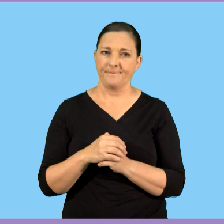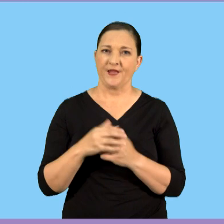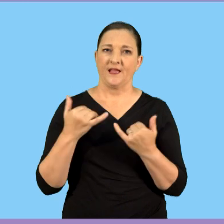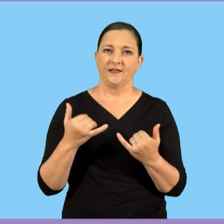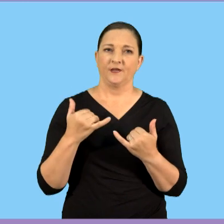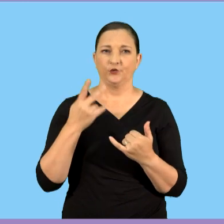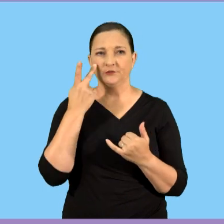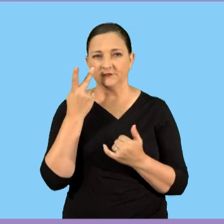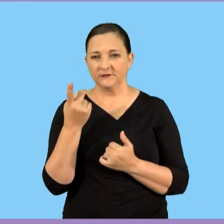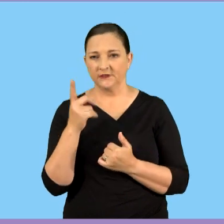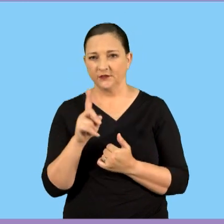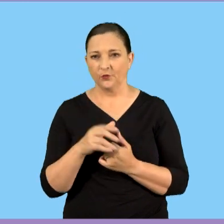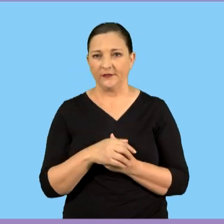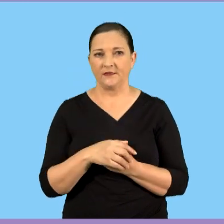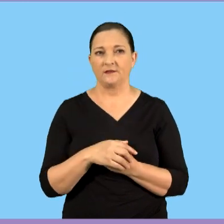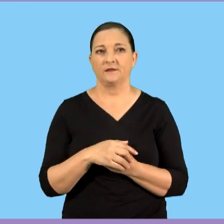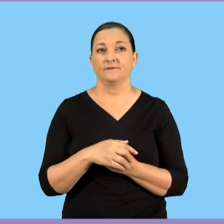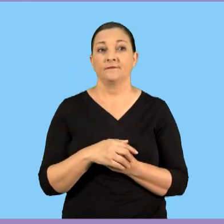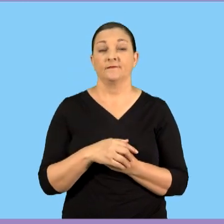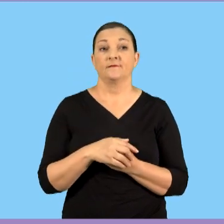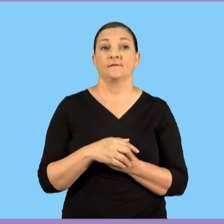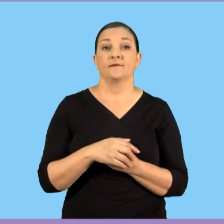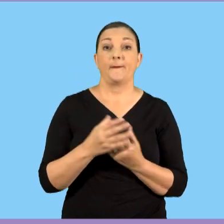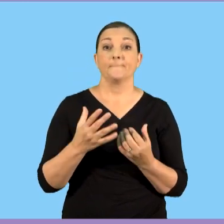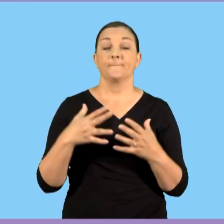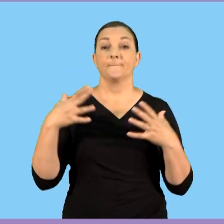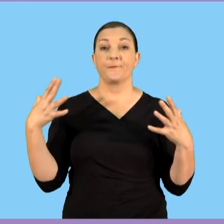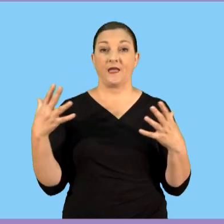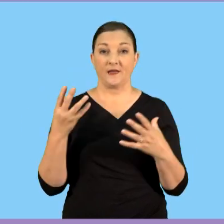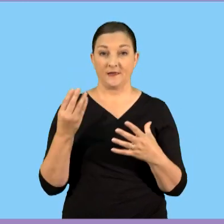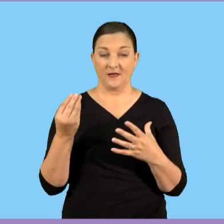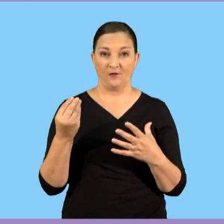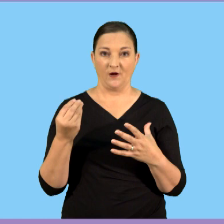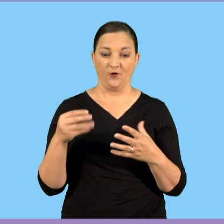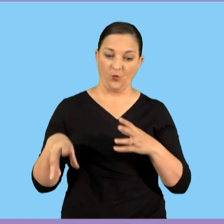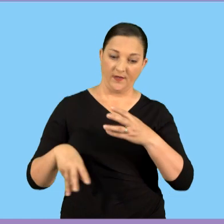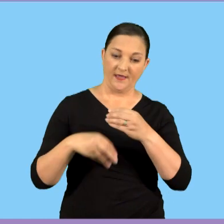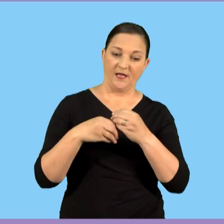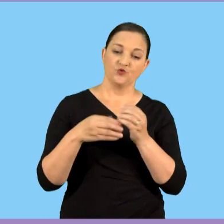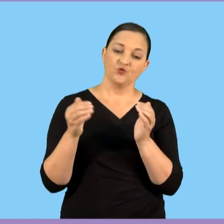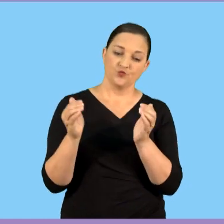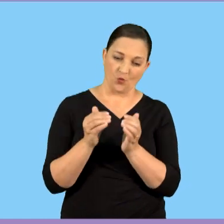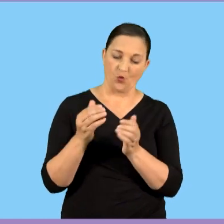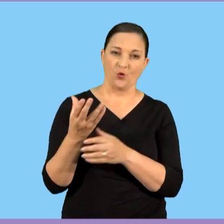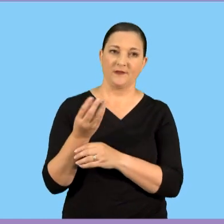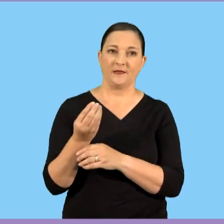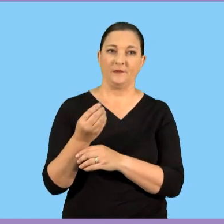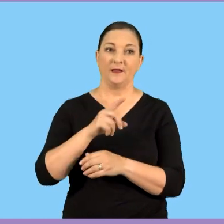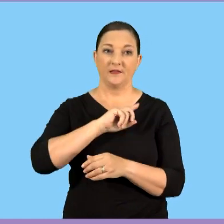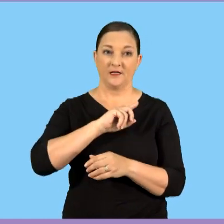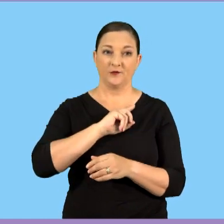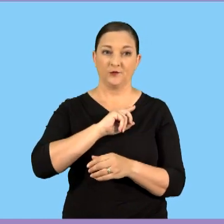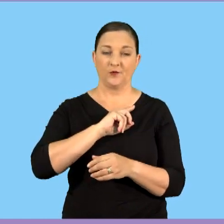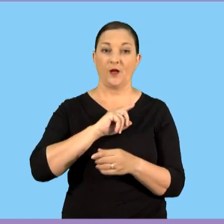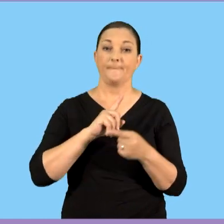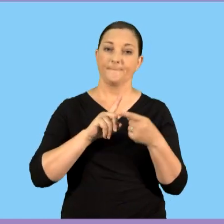By 18 degrees. How are we going to work that out? We know that because now we are adding a bigger number to